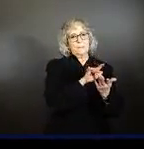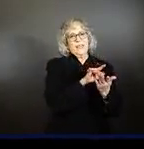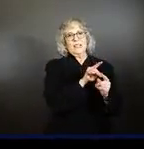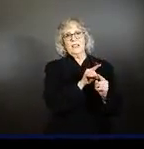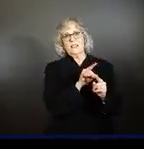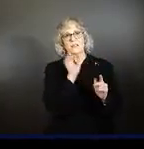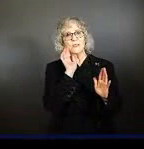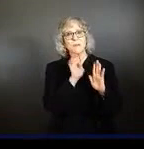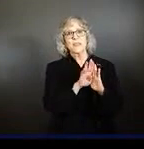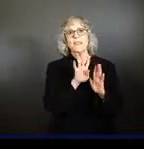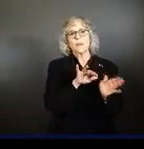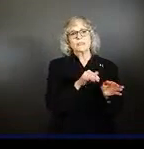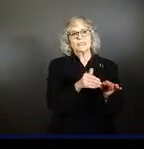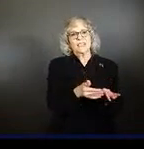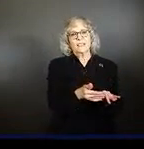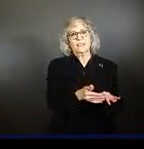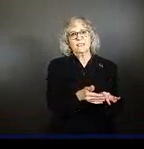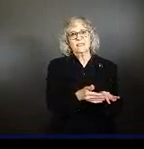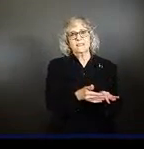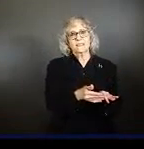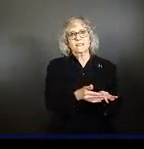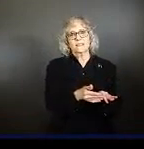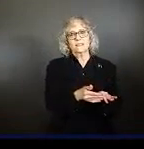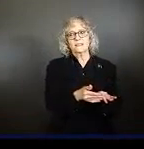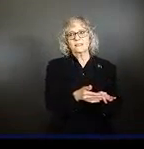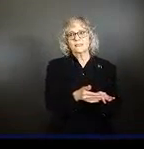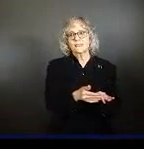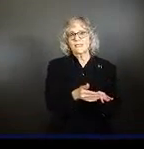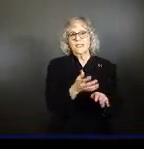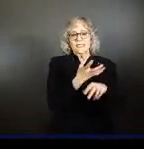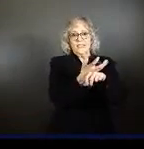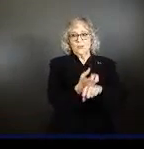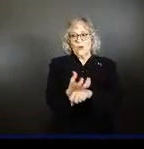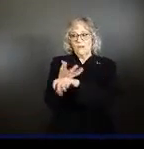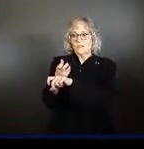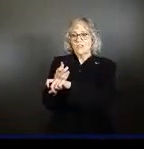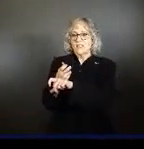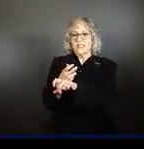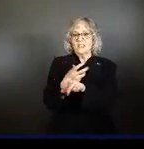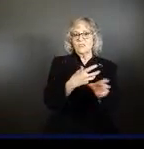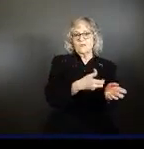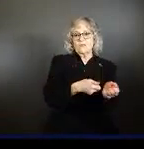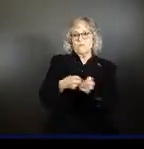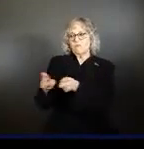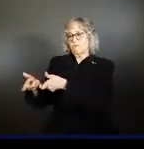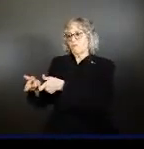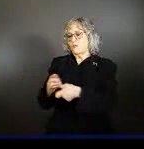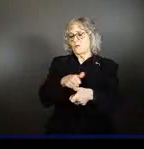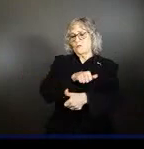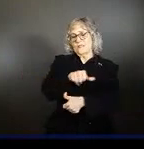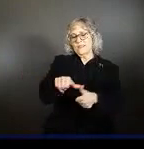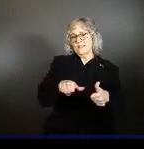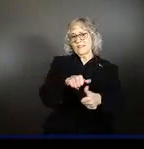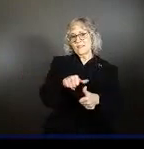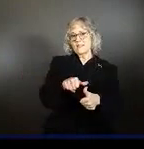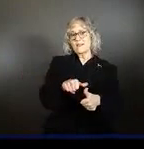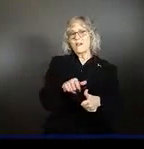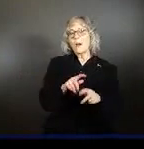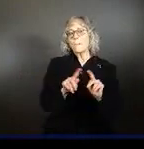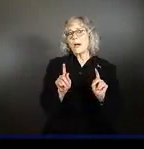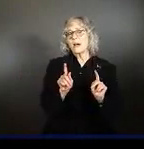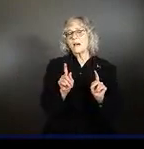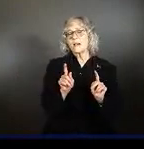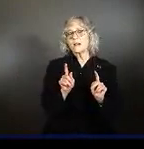that's the star that has died. They do gravitationally exert a lot on each other, but